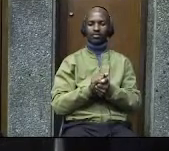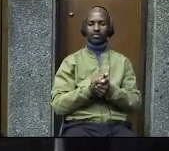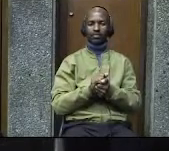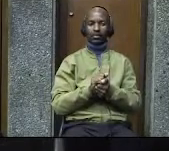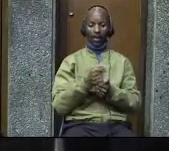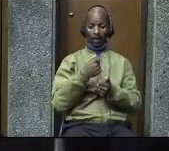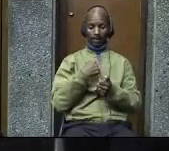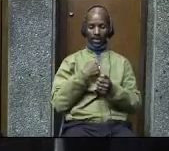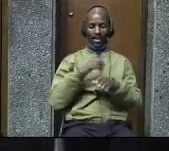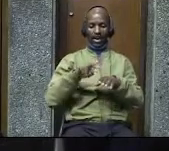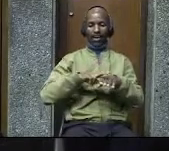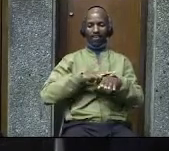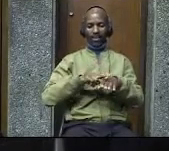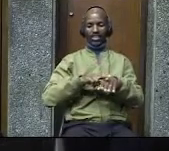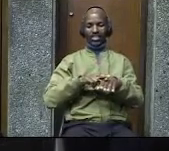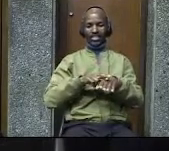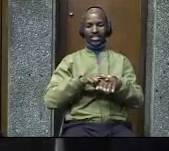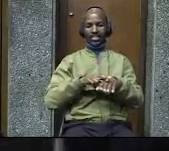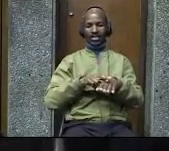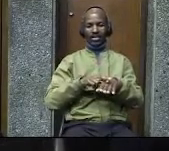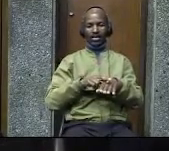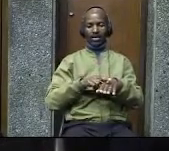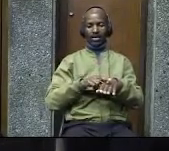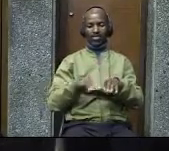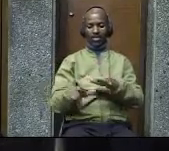I rented a plot in